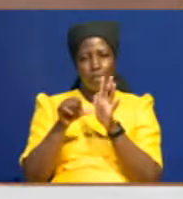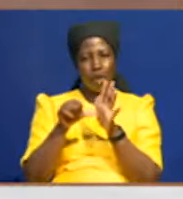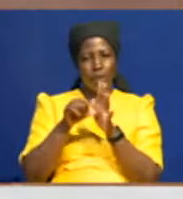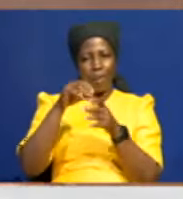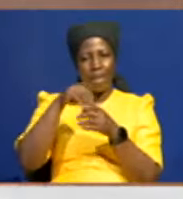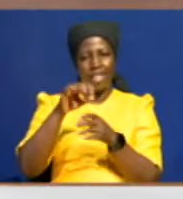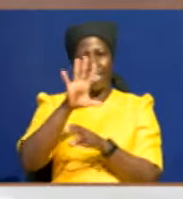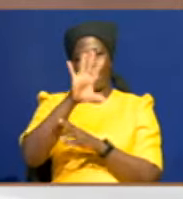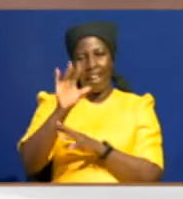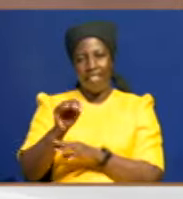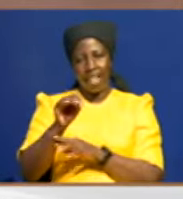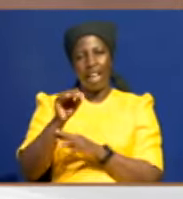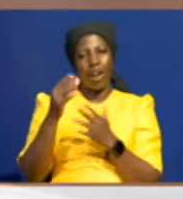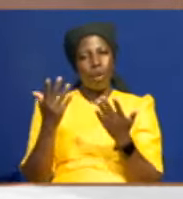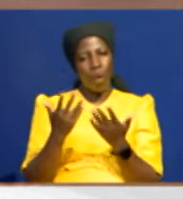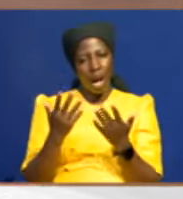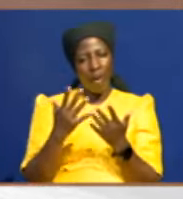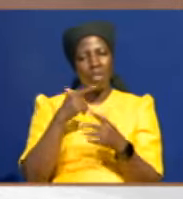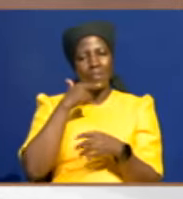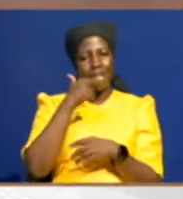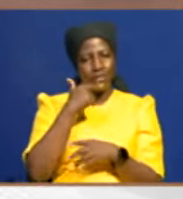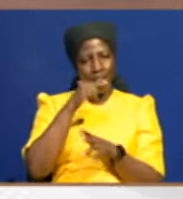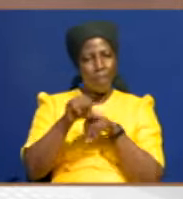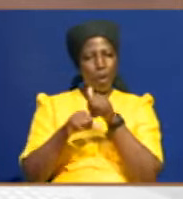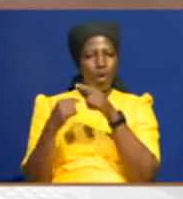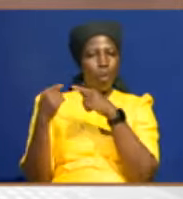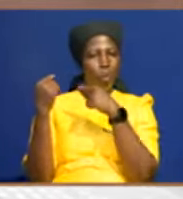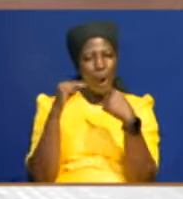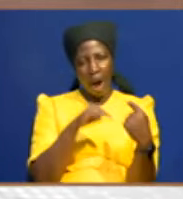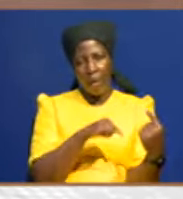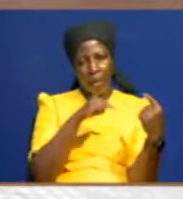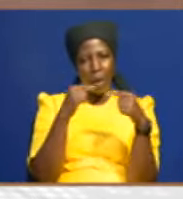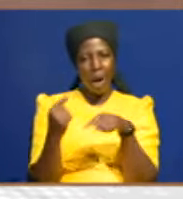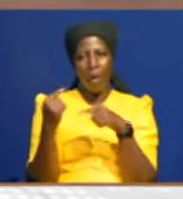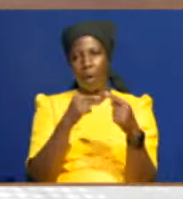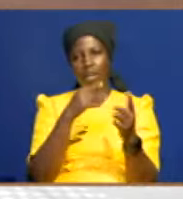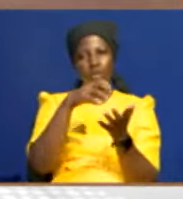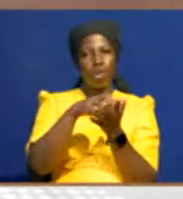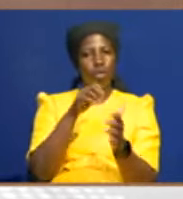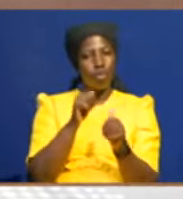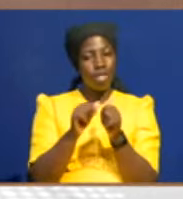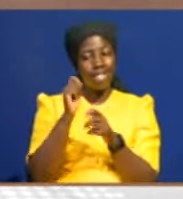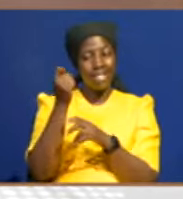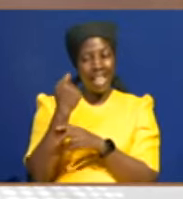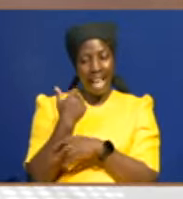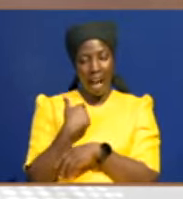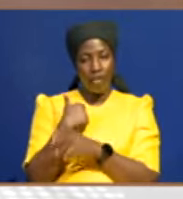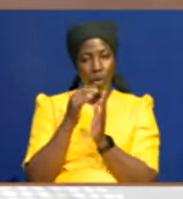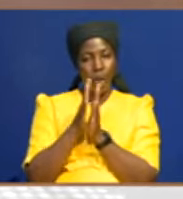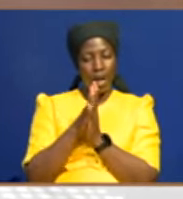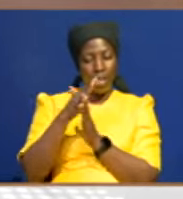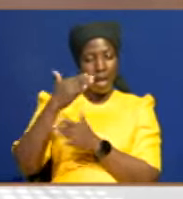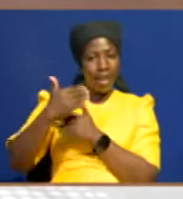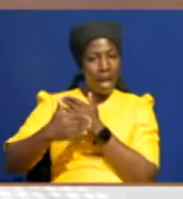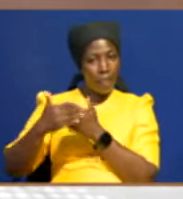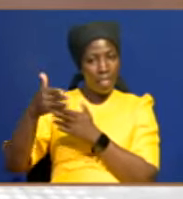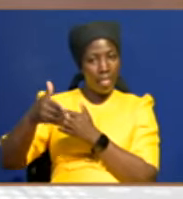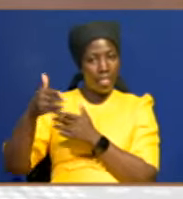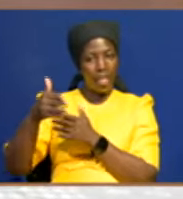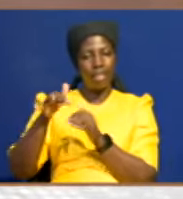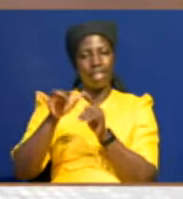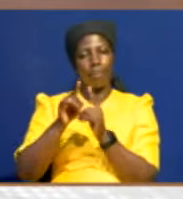this part of Africa. We mentioned the war situations which Kenya is seeing in its neighborhood. I also